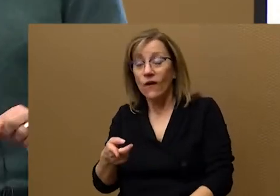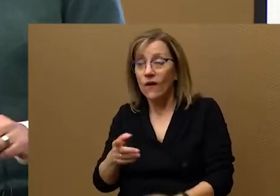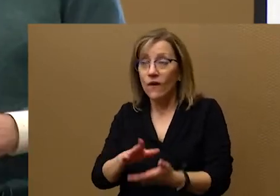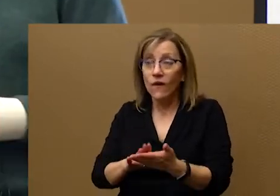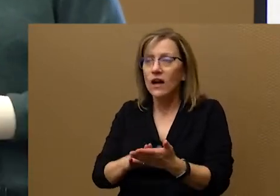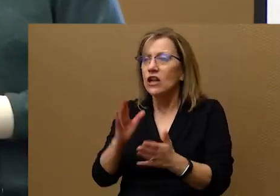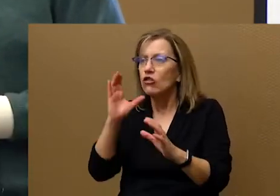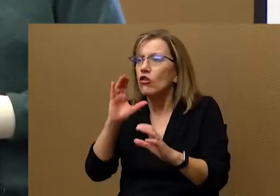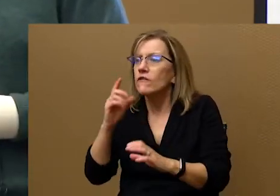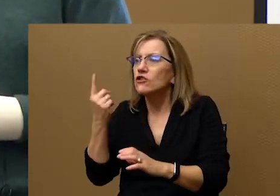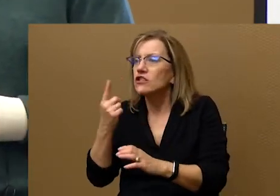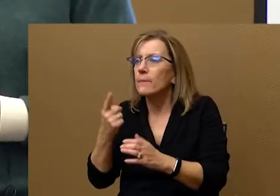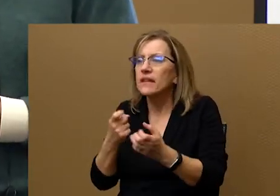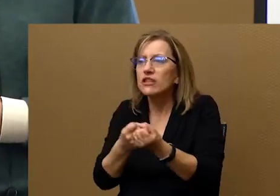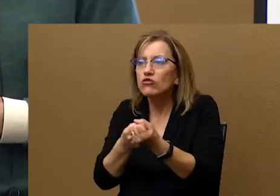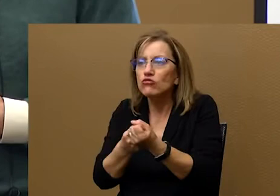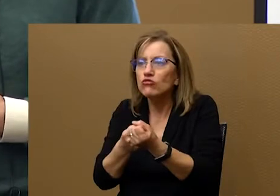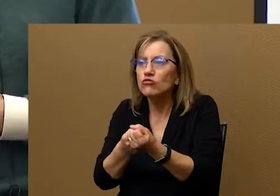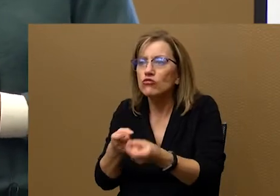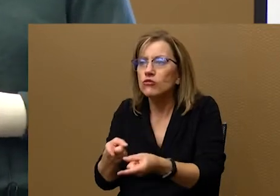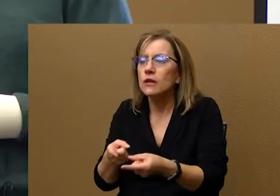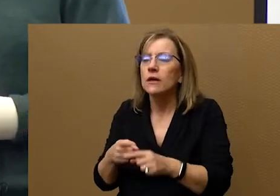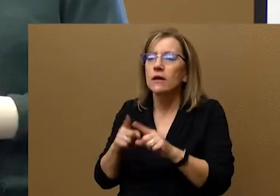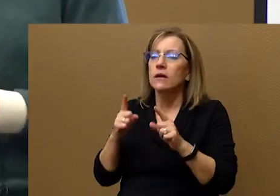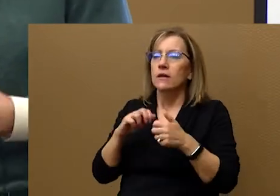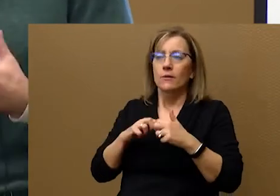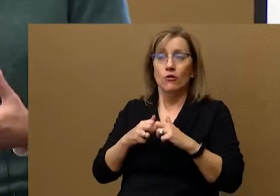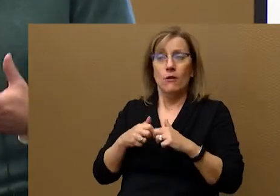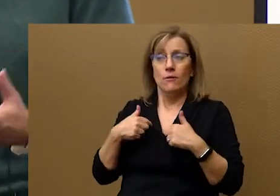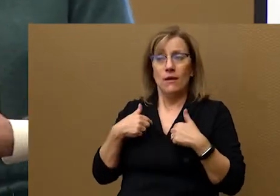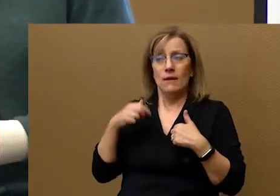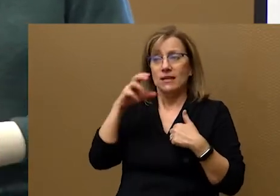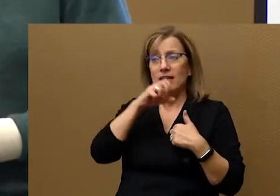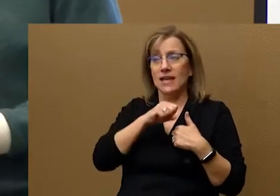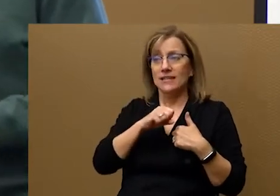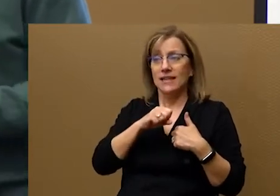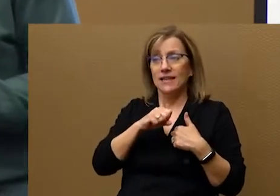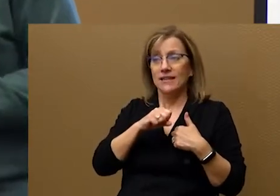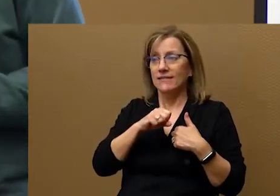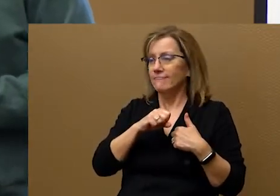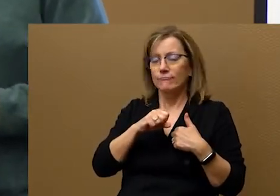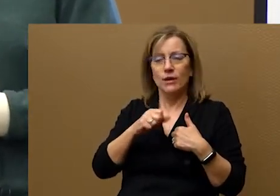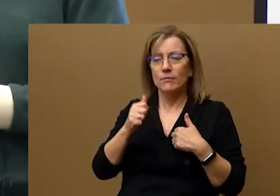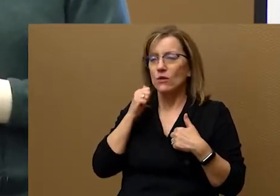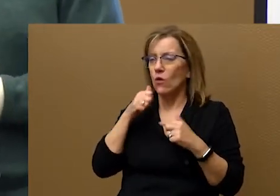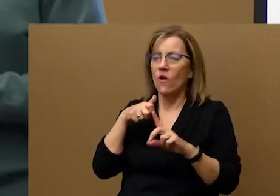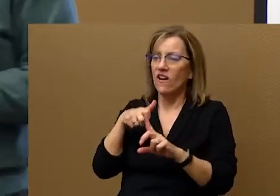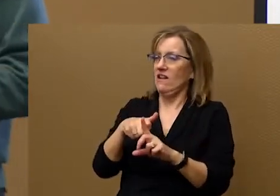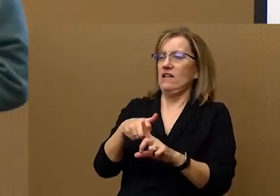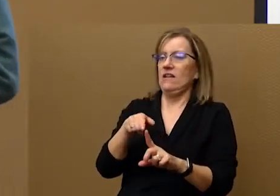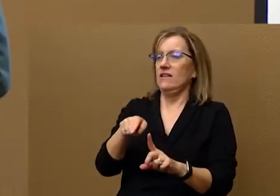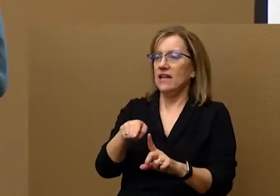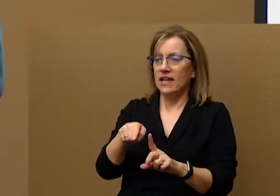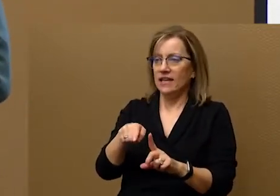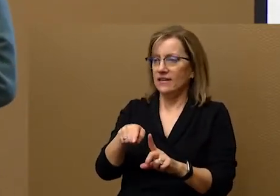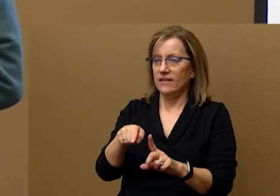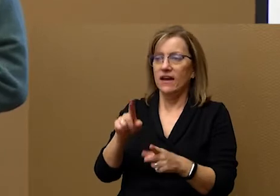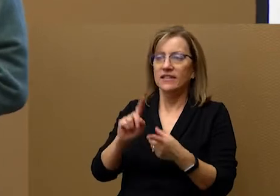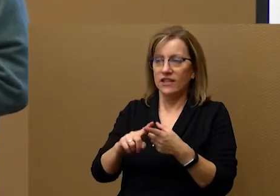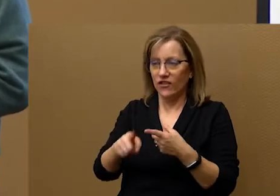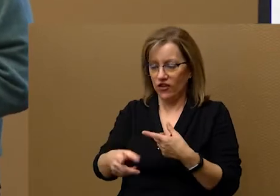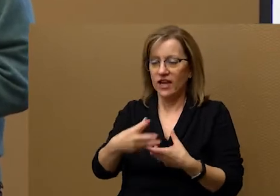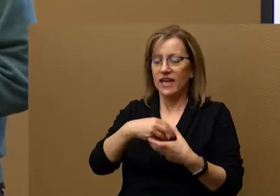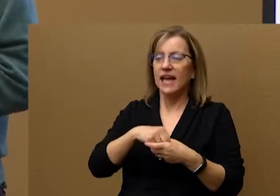tiny skill, or I can say, that was a little bit of something. Look for something to affirm. The problem, I'm guessing we're not going to get